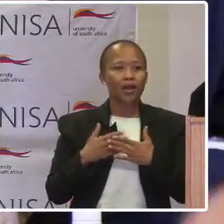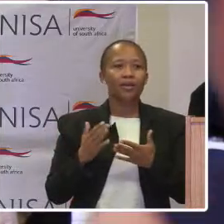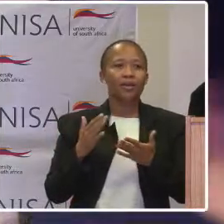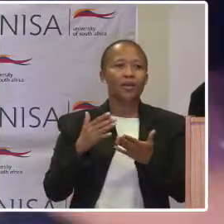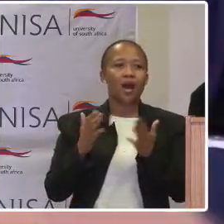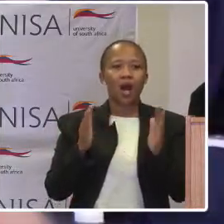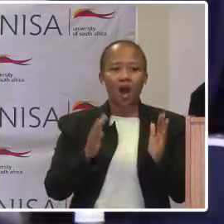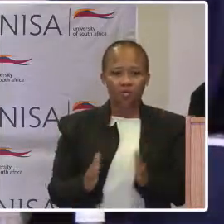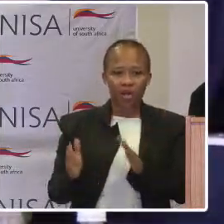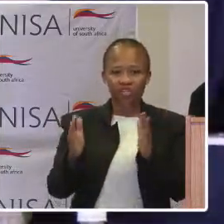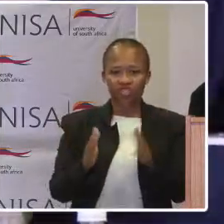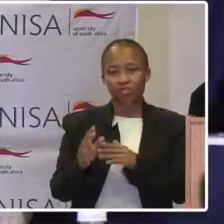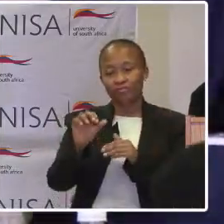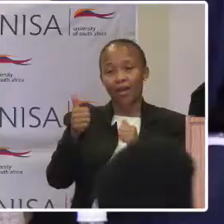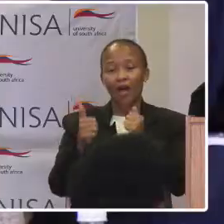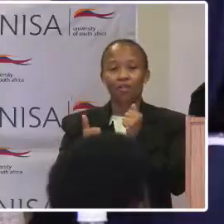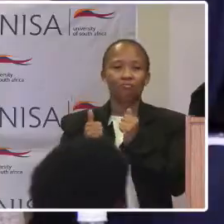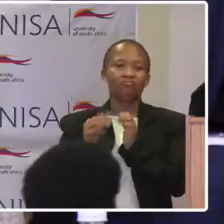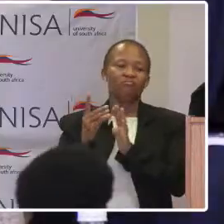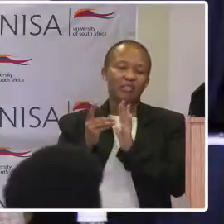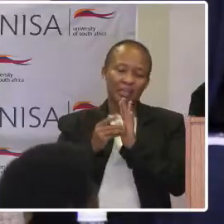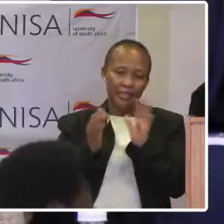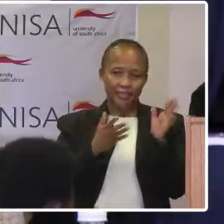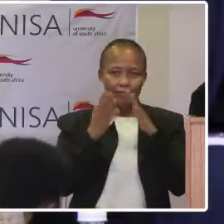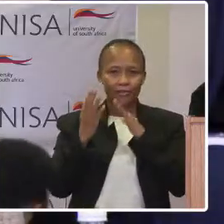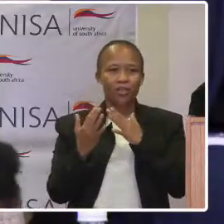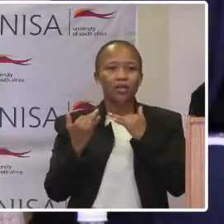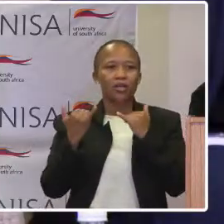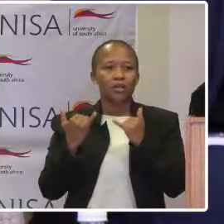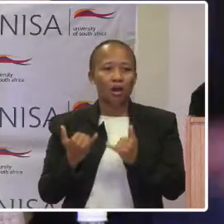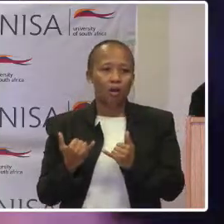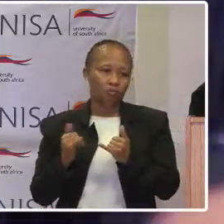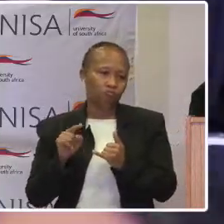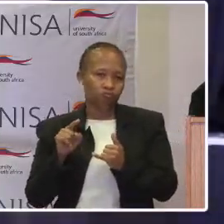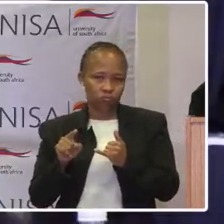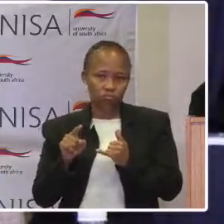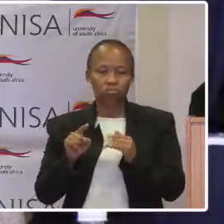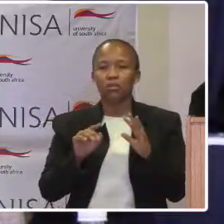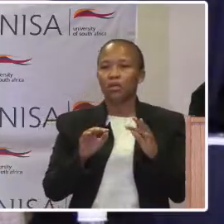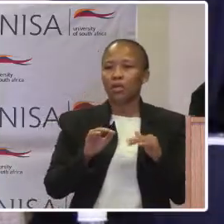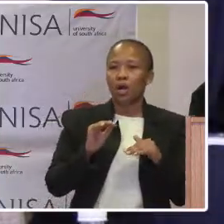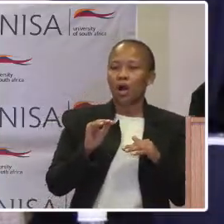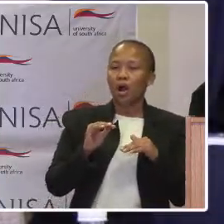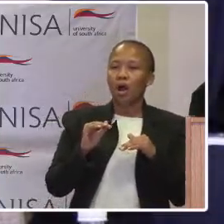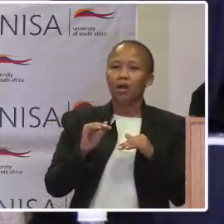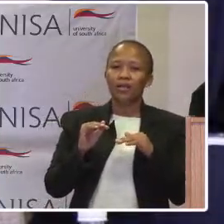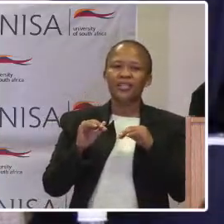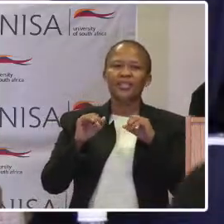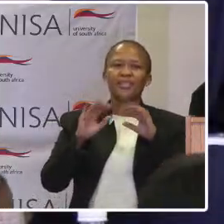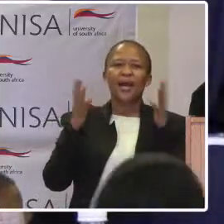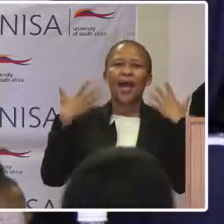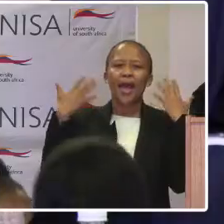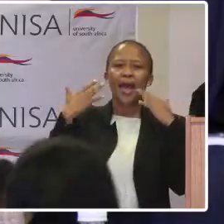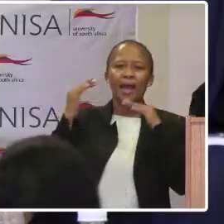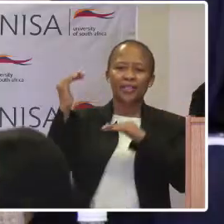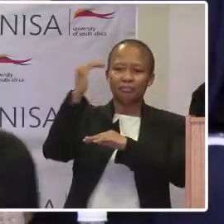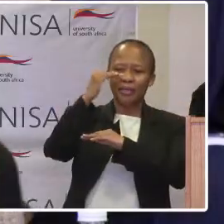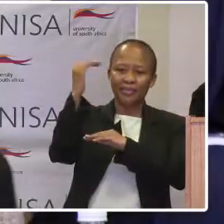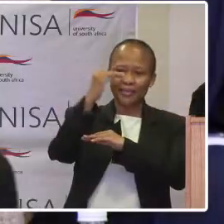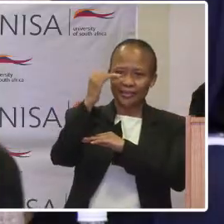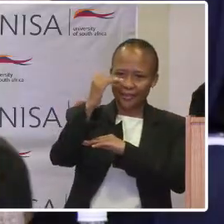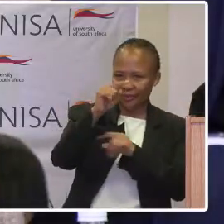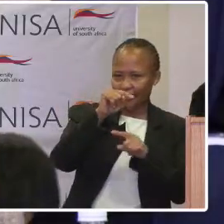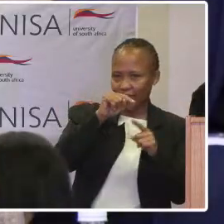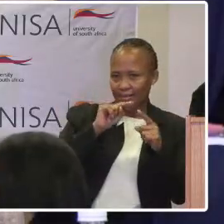With regard to the latest discourse on outer space and how it